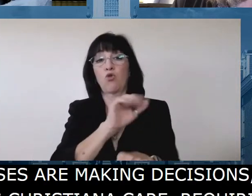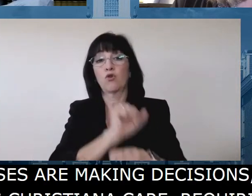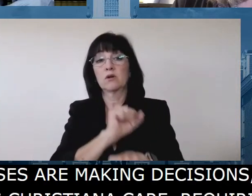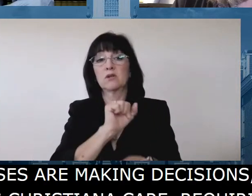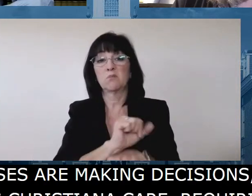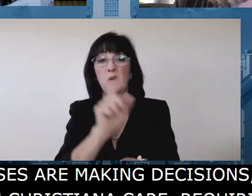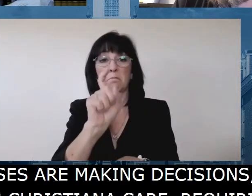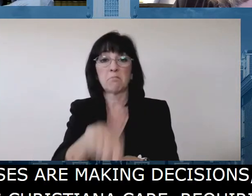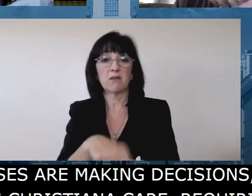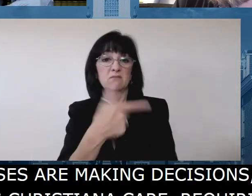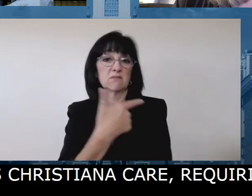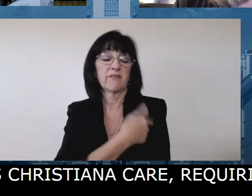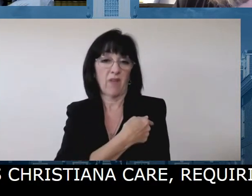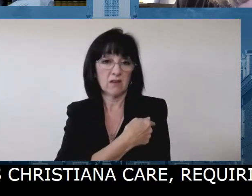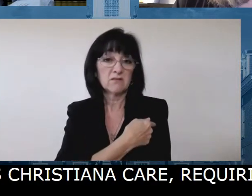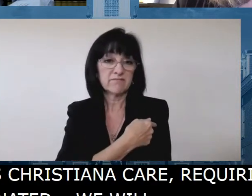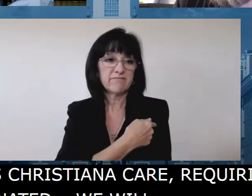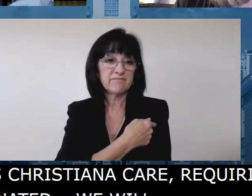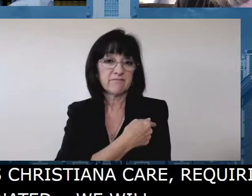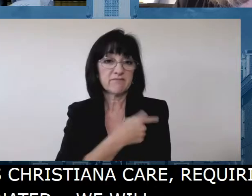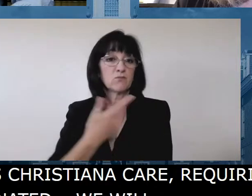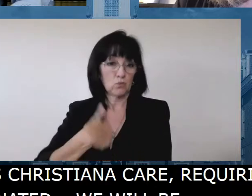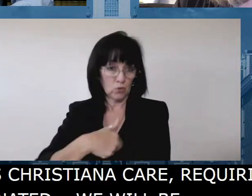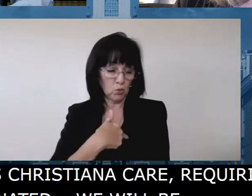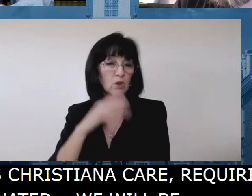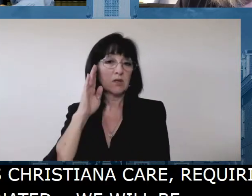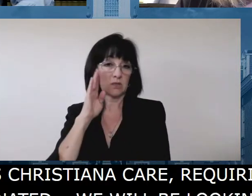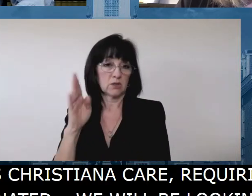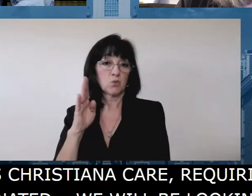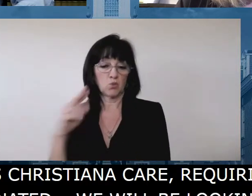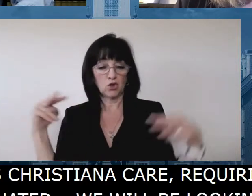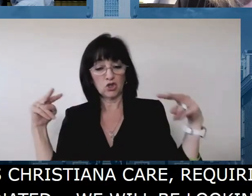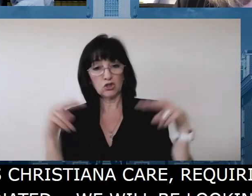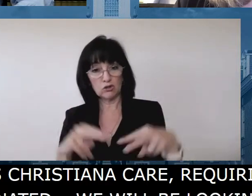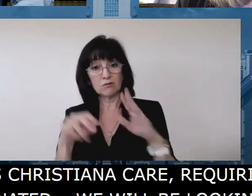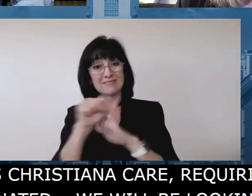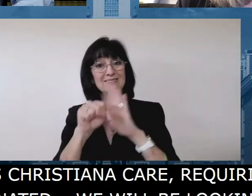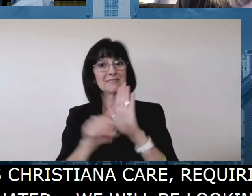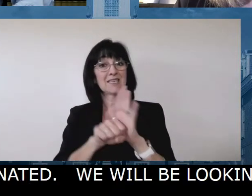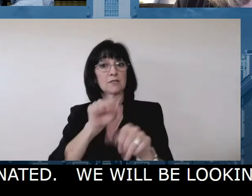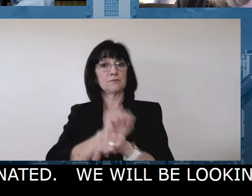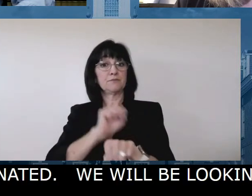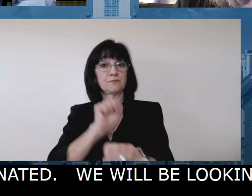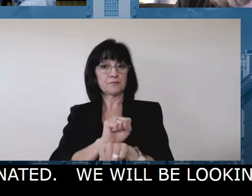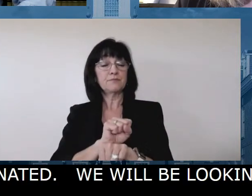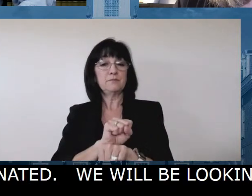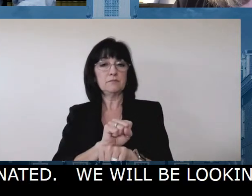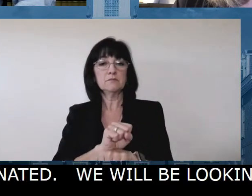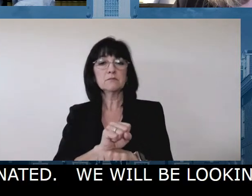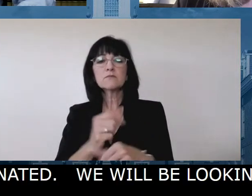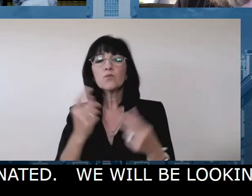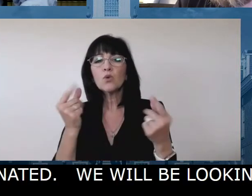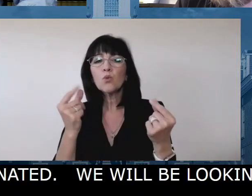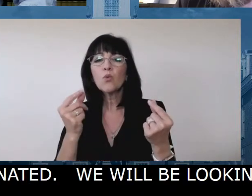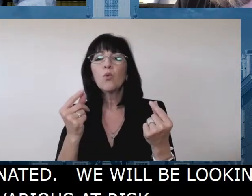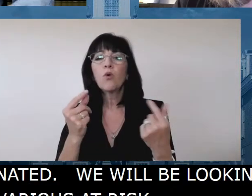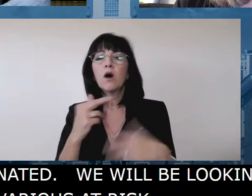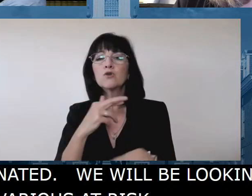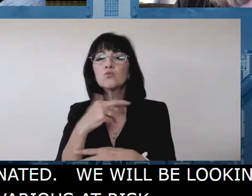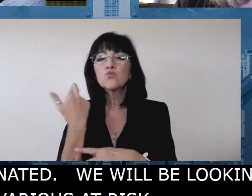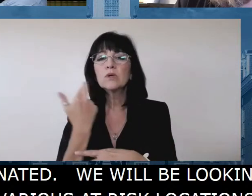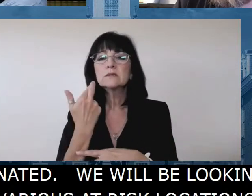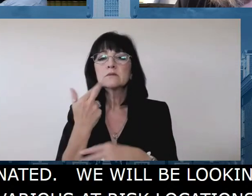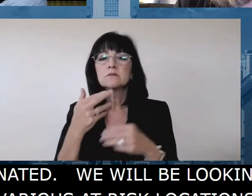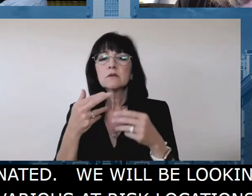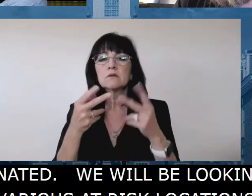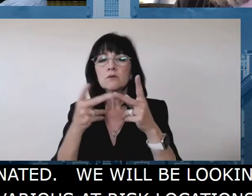We will be looking at that as an employer as well. Various at-risk locations where there's a lot